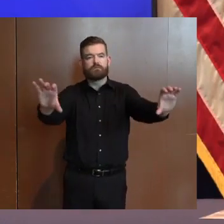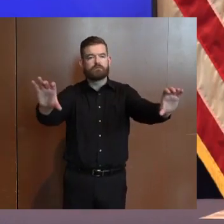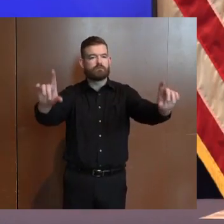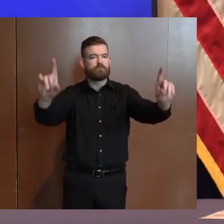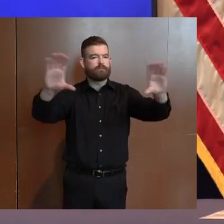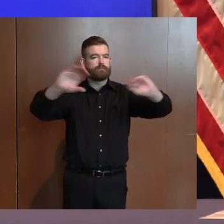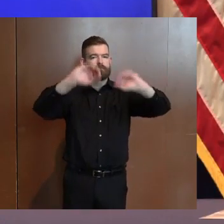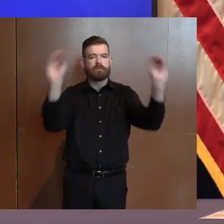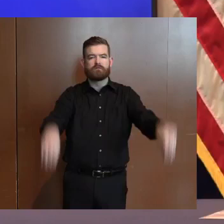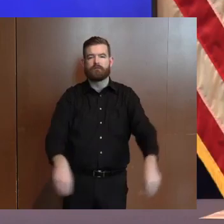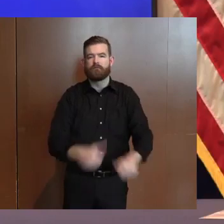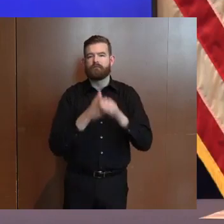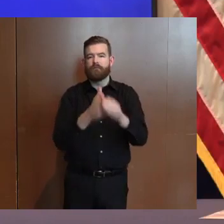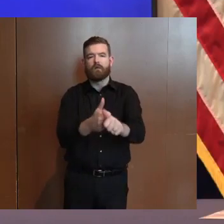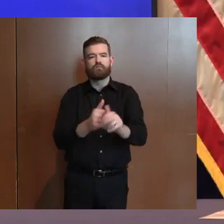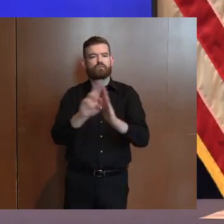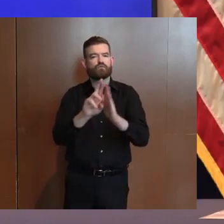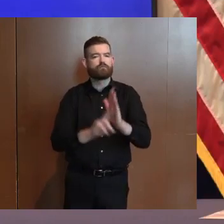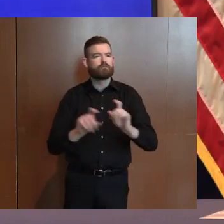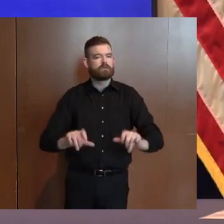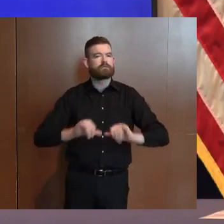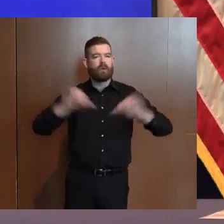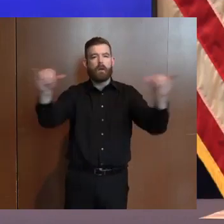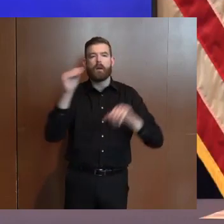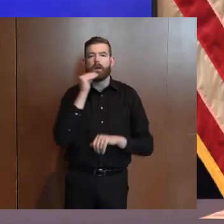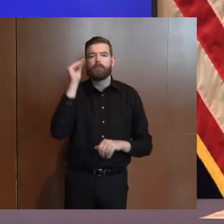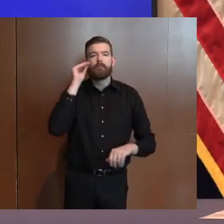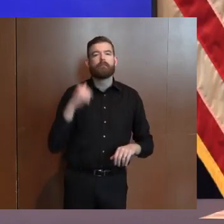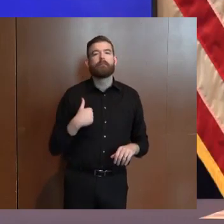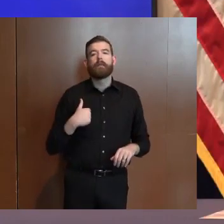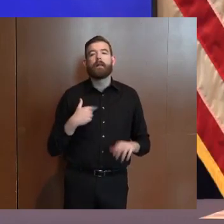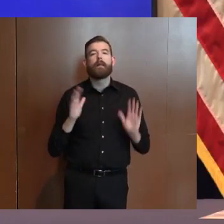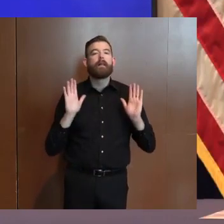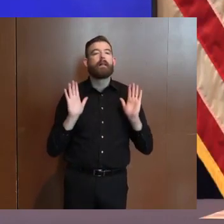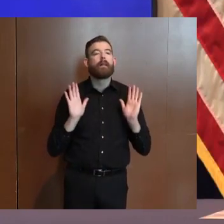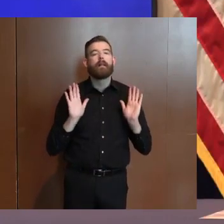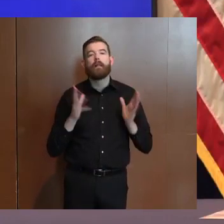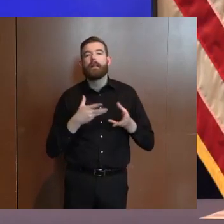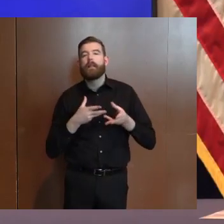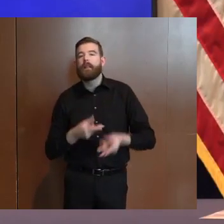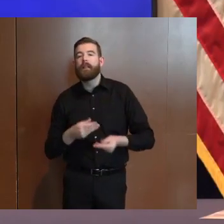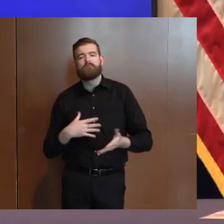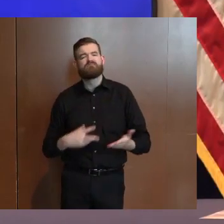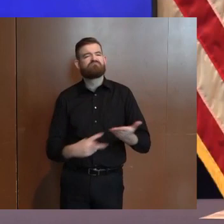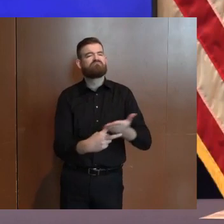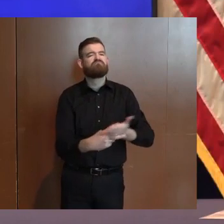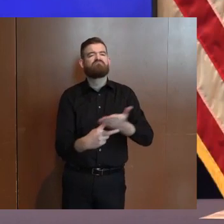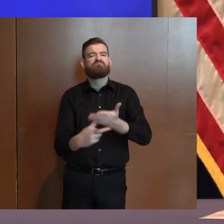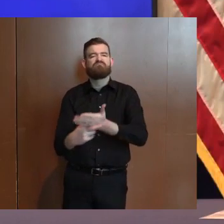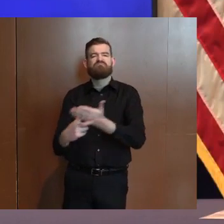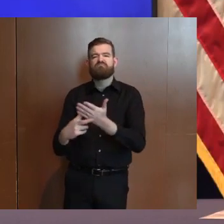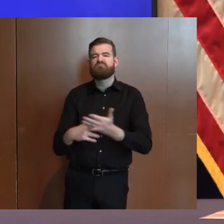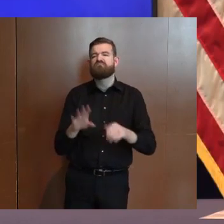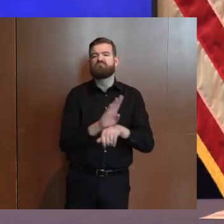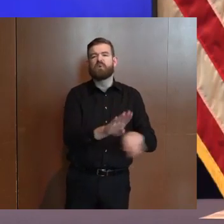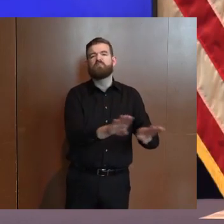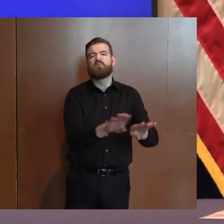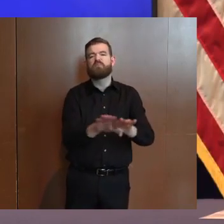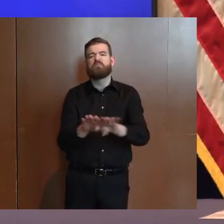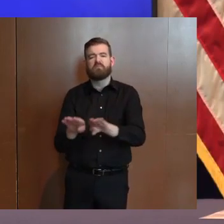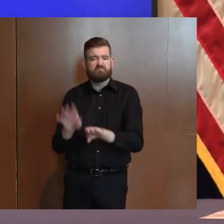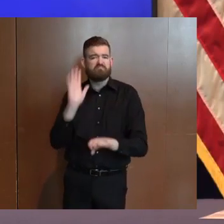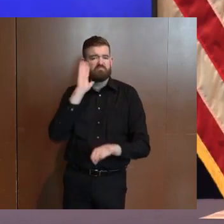not going to be nice about it. As you've already heard, action is being taken and will continue to be taken. I've been asked how